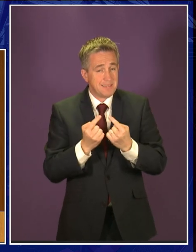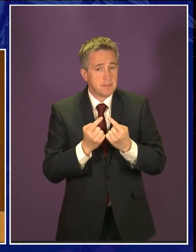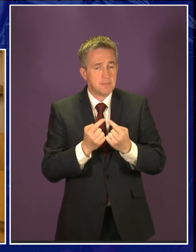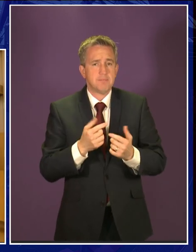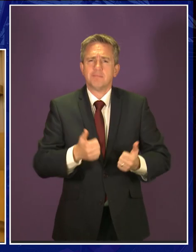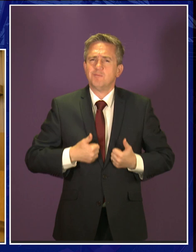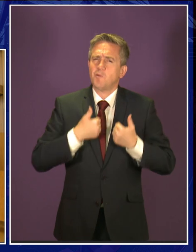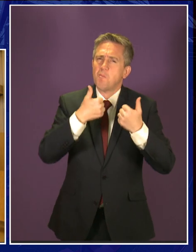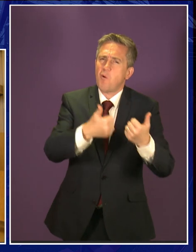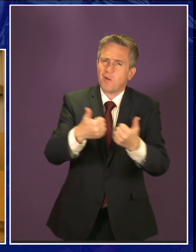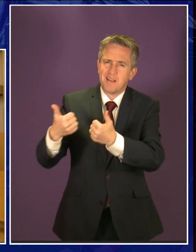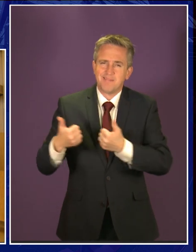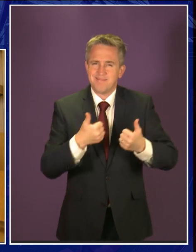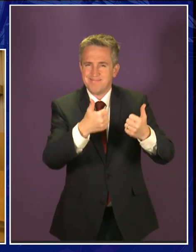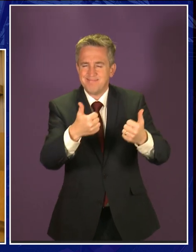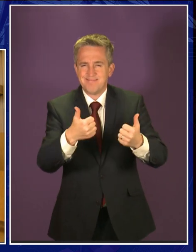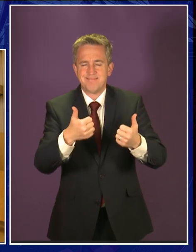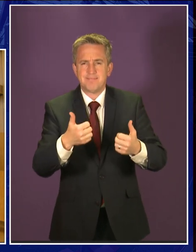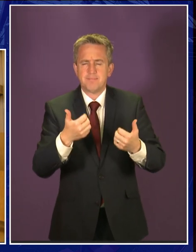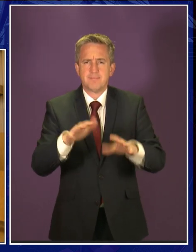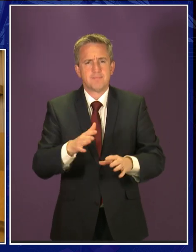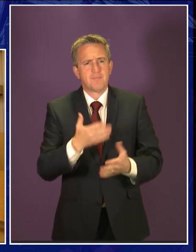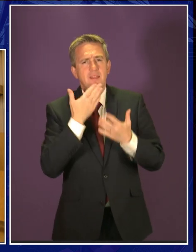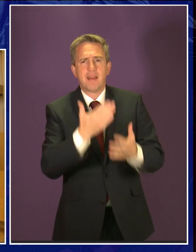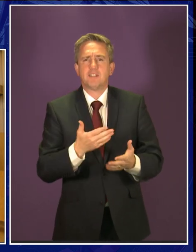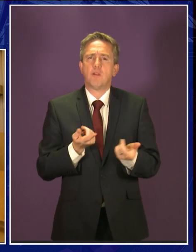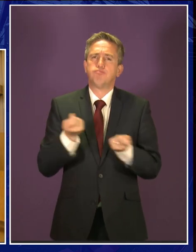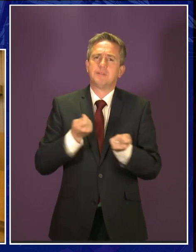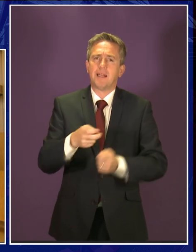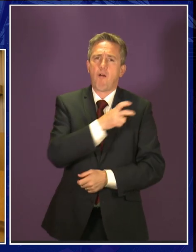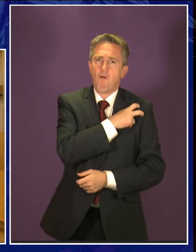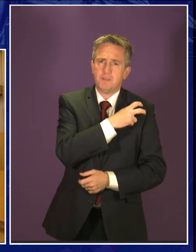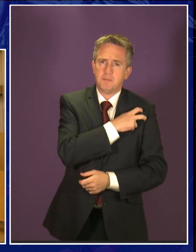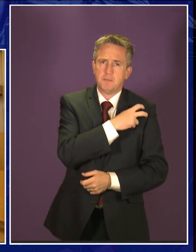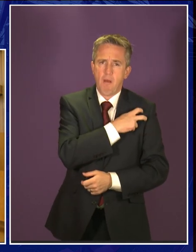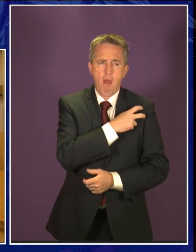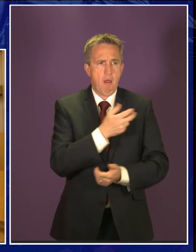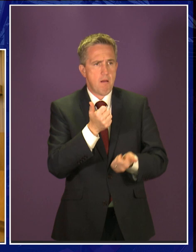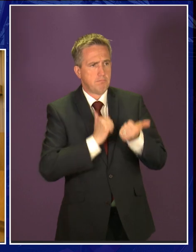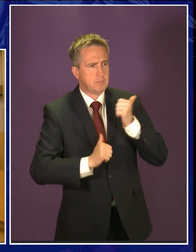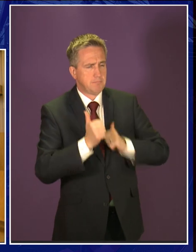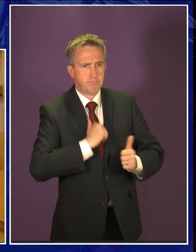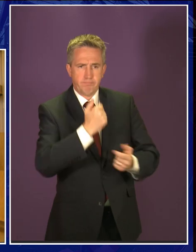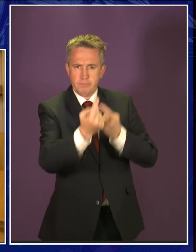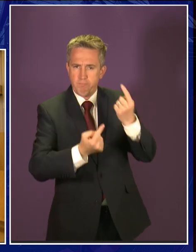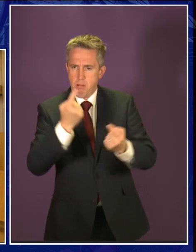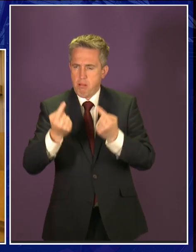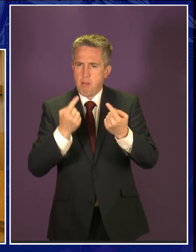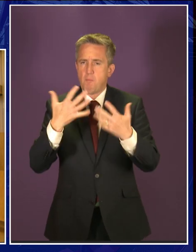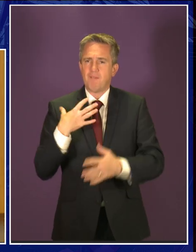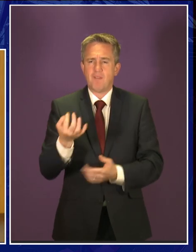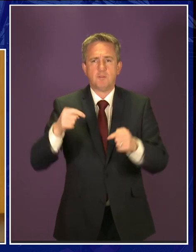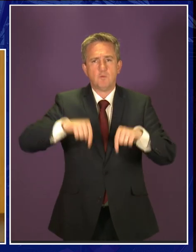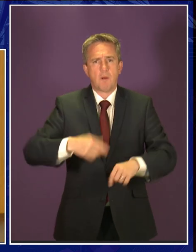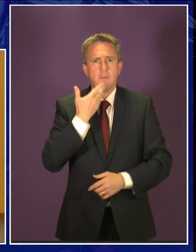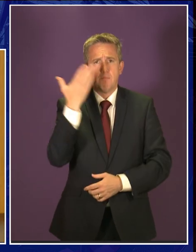Good morning, everybody. My sincere thanks to the presiding officers, distinguished guest, Sir Jonathan Mills for the invitation, and